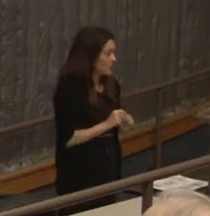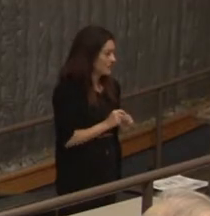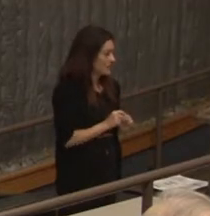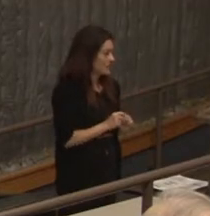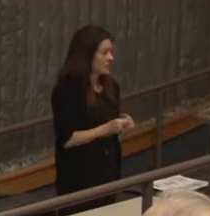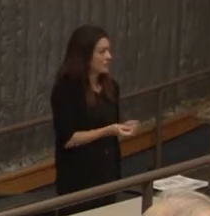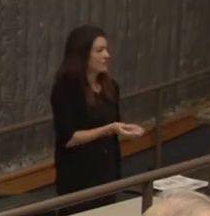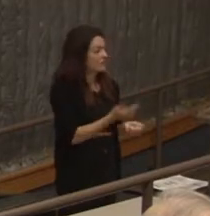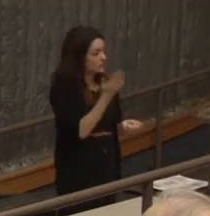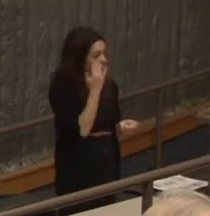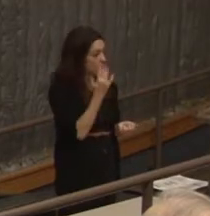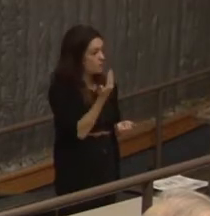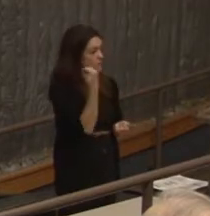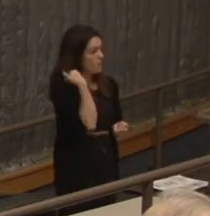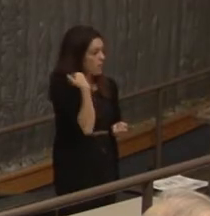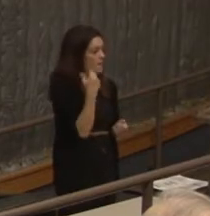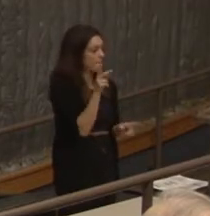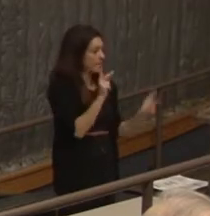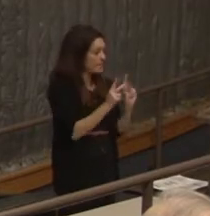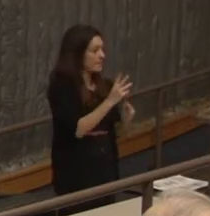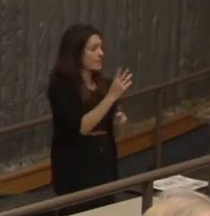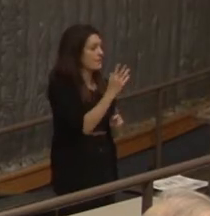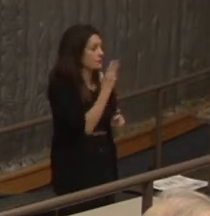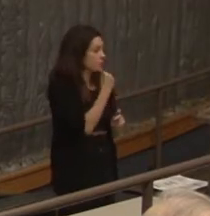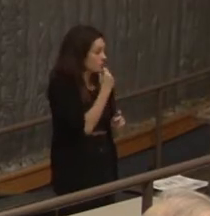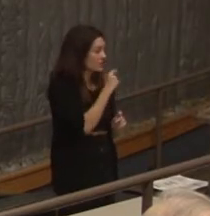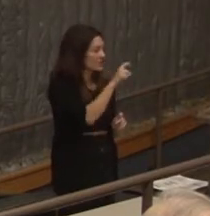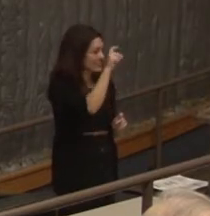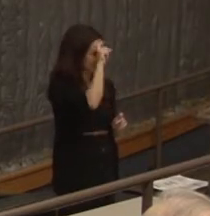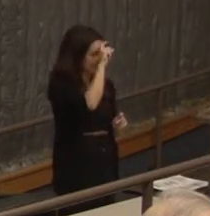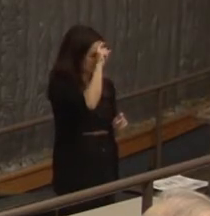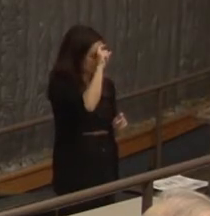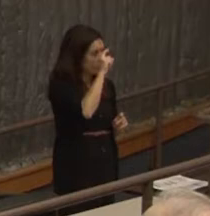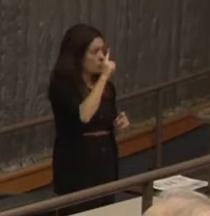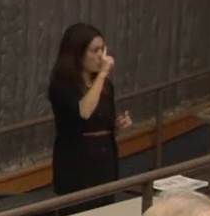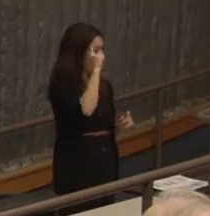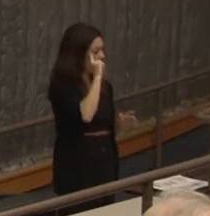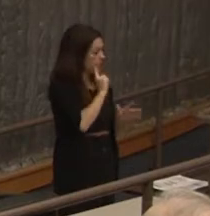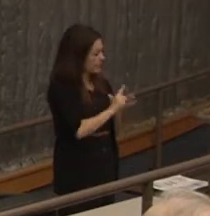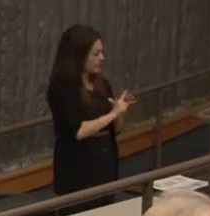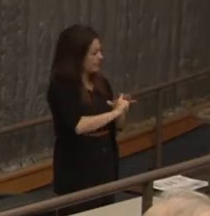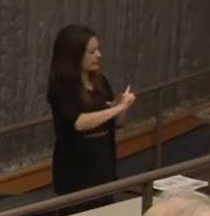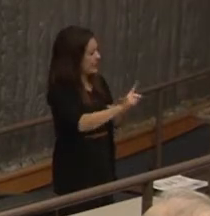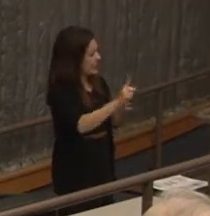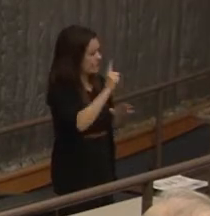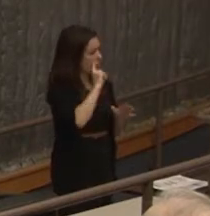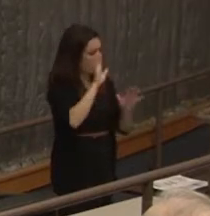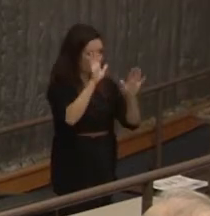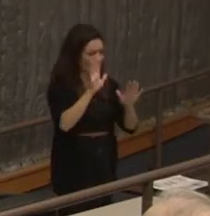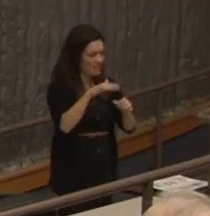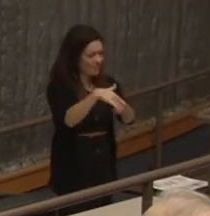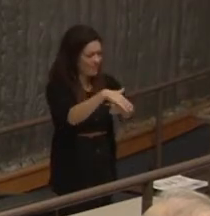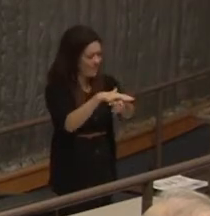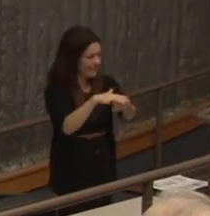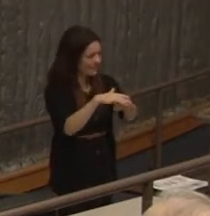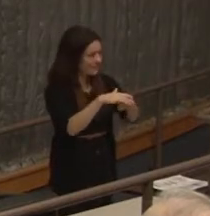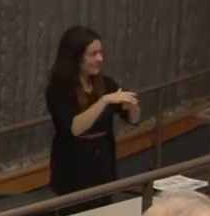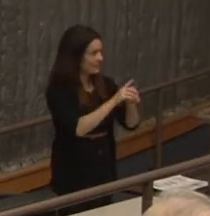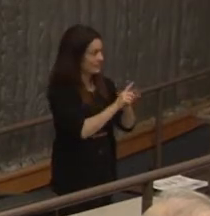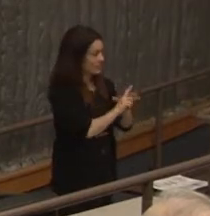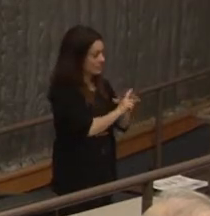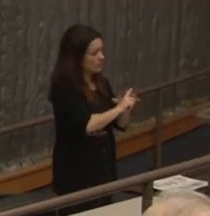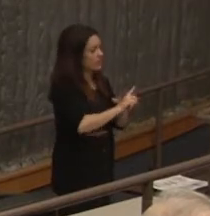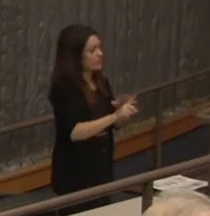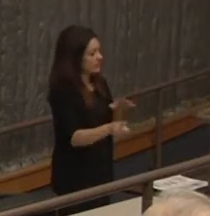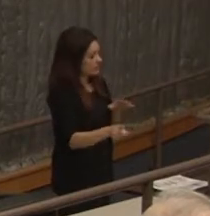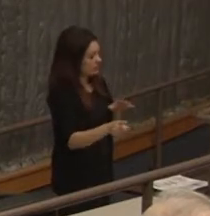from Egypt under divine guidance, being led to the promised land. There's now another narrative in the post-Holocaust era